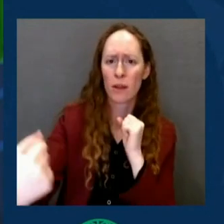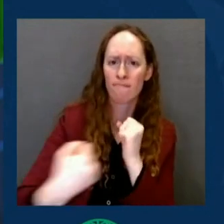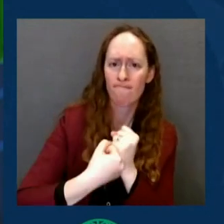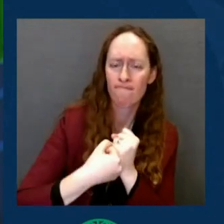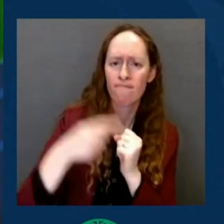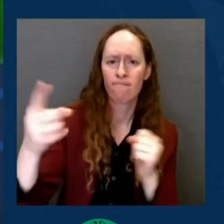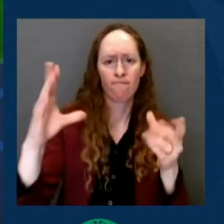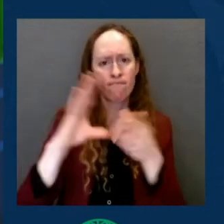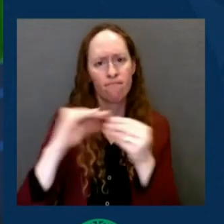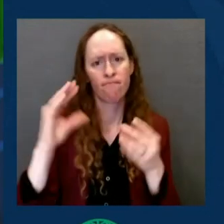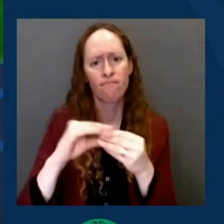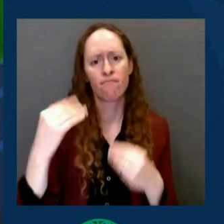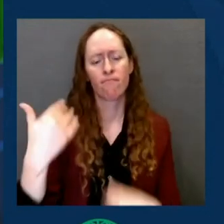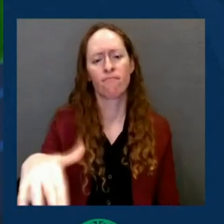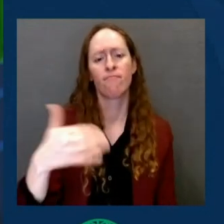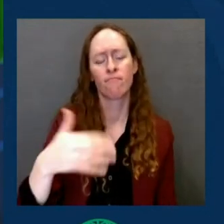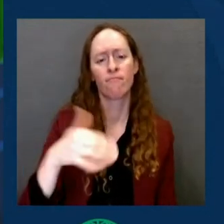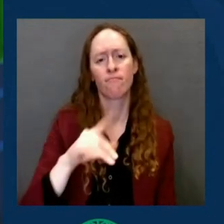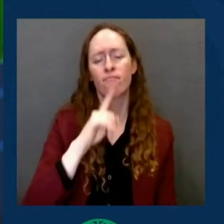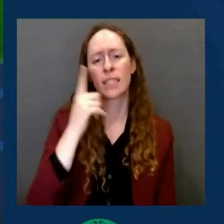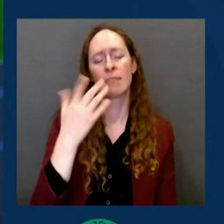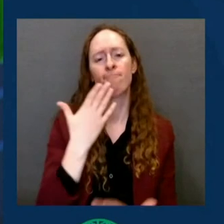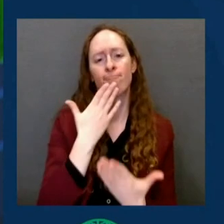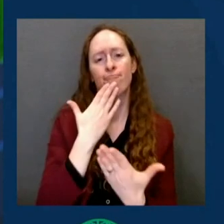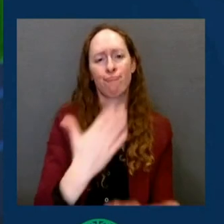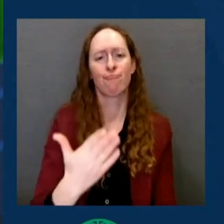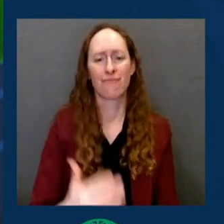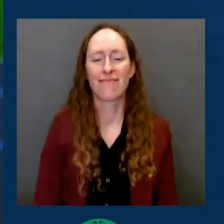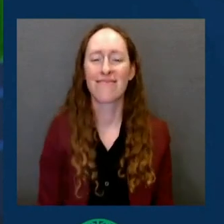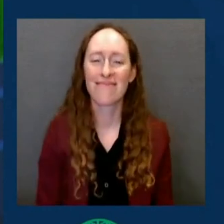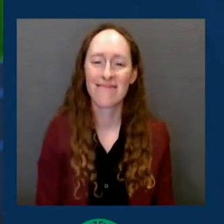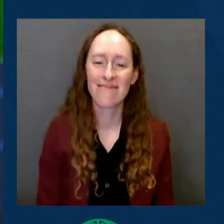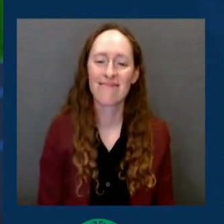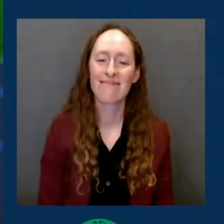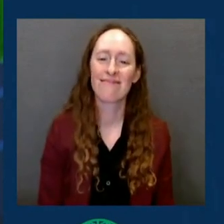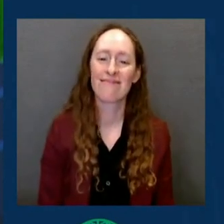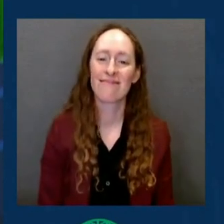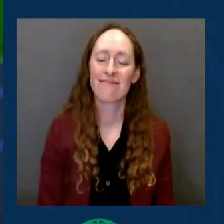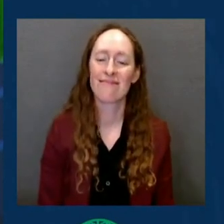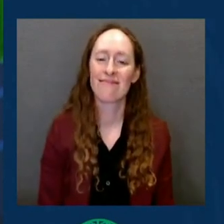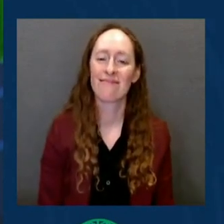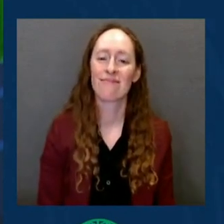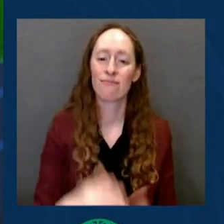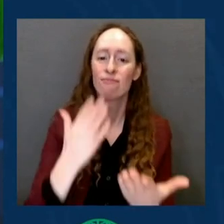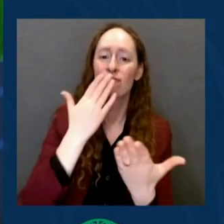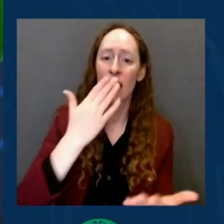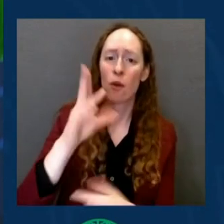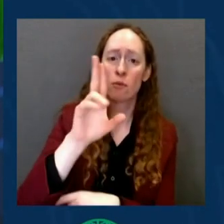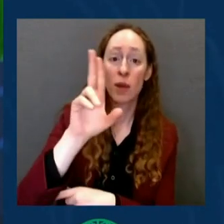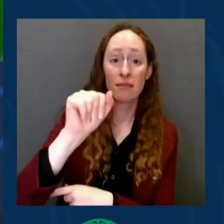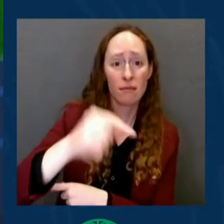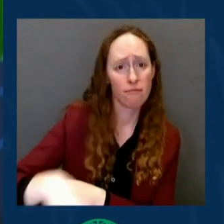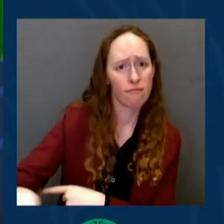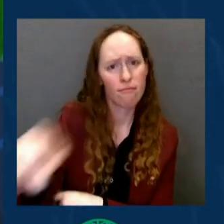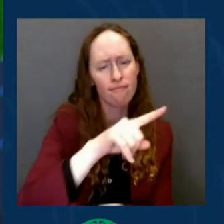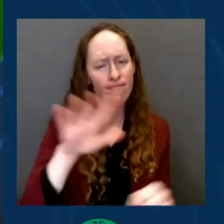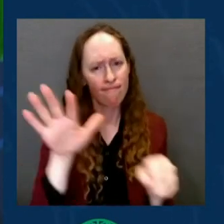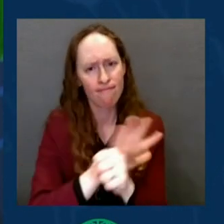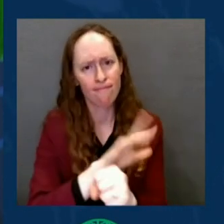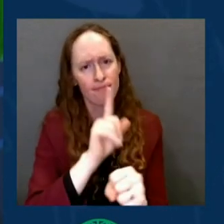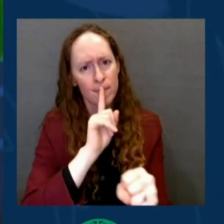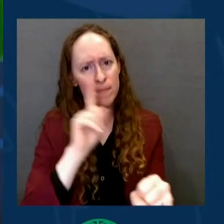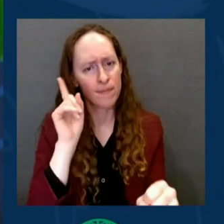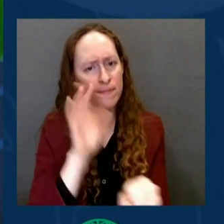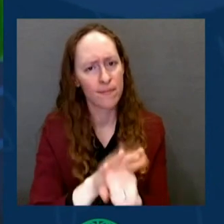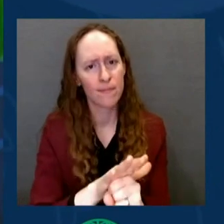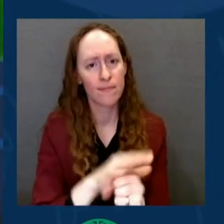States, and we thank the United States very warmly for the commitments that they made for Africa's